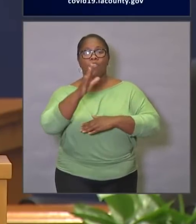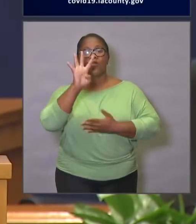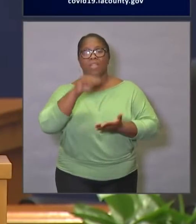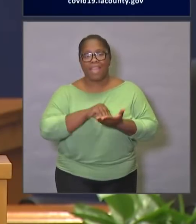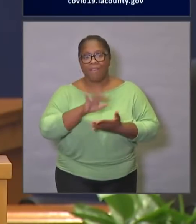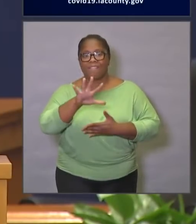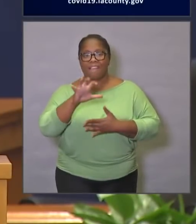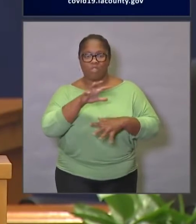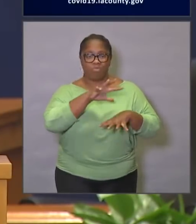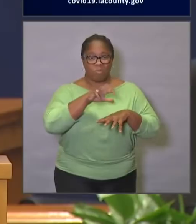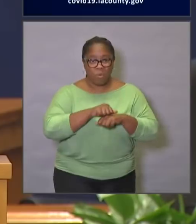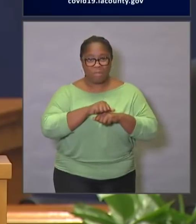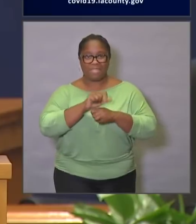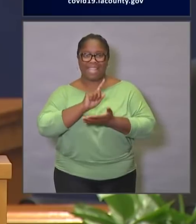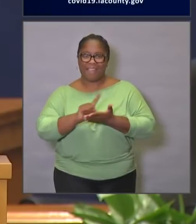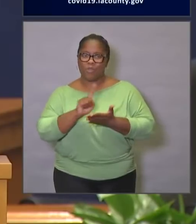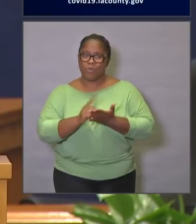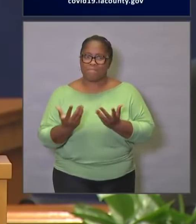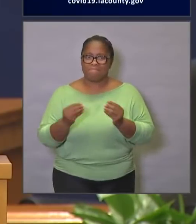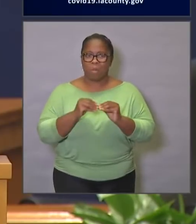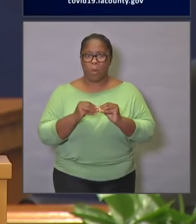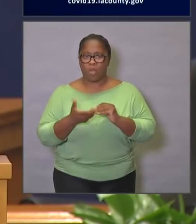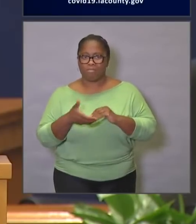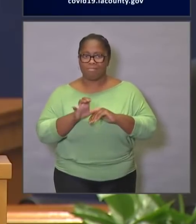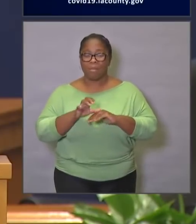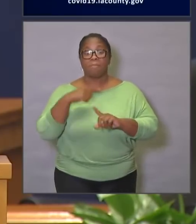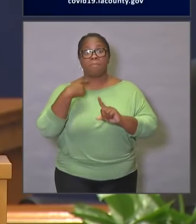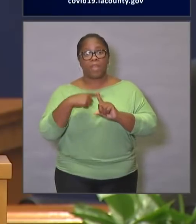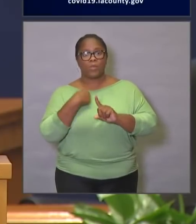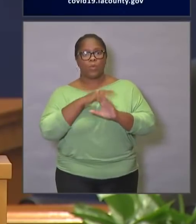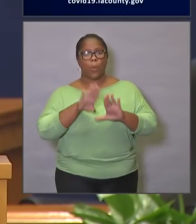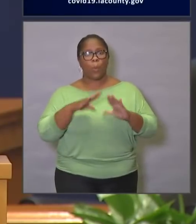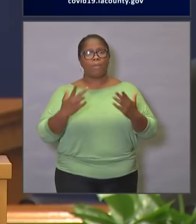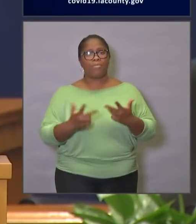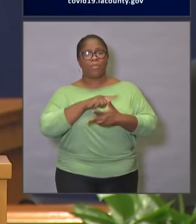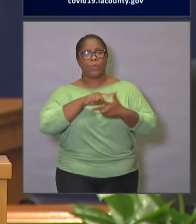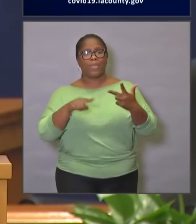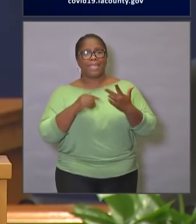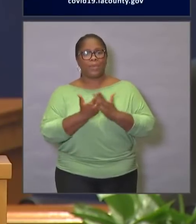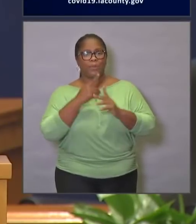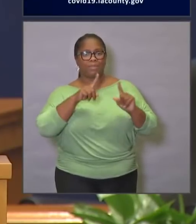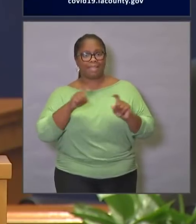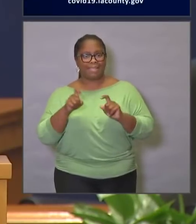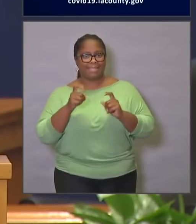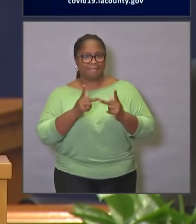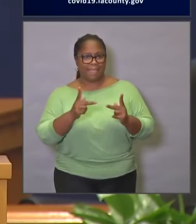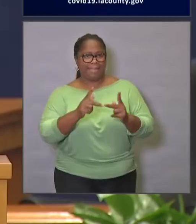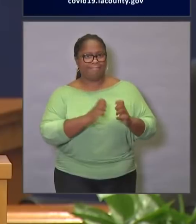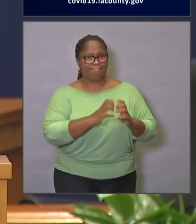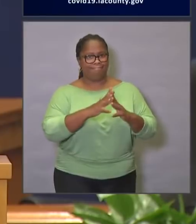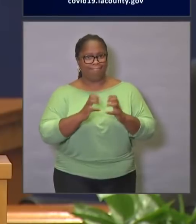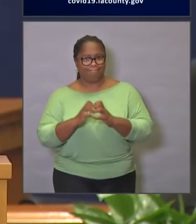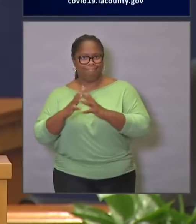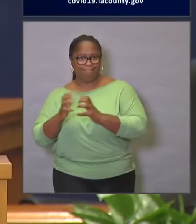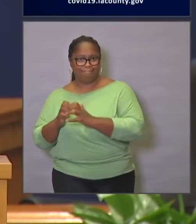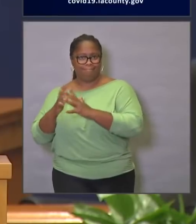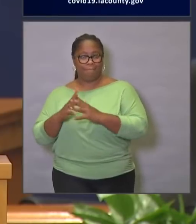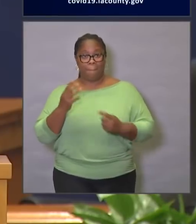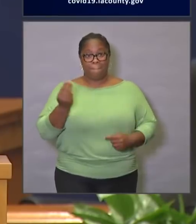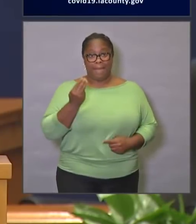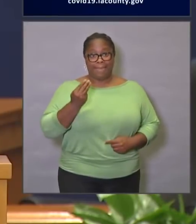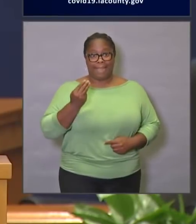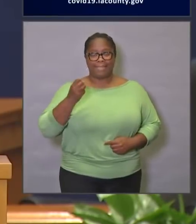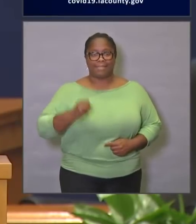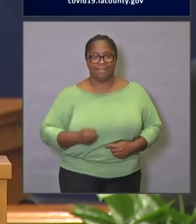4,500 appointments per week. We've also opened up 3 new testing sites this week in the county. Monday, we opened